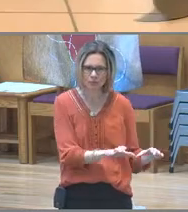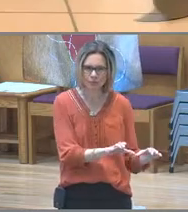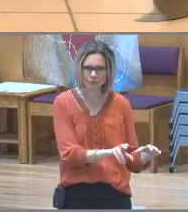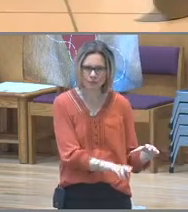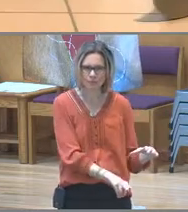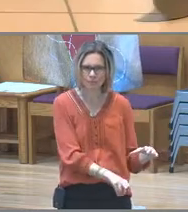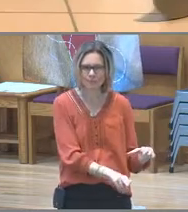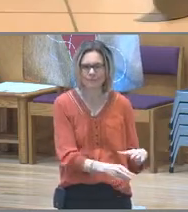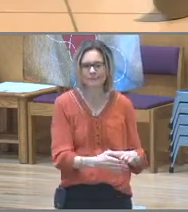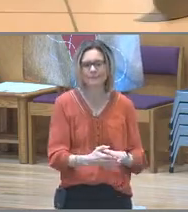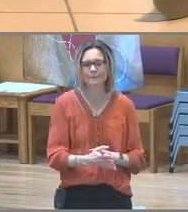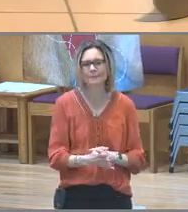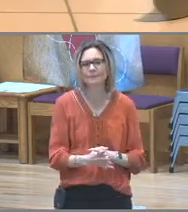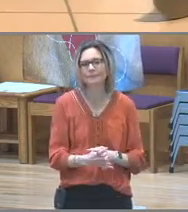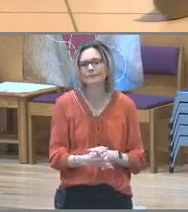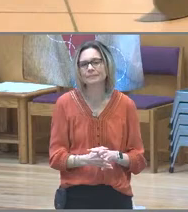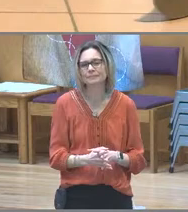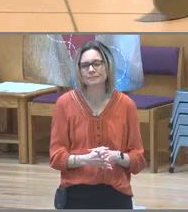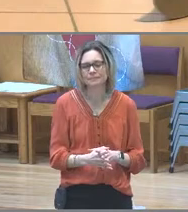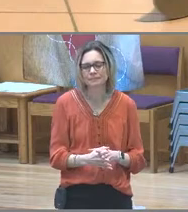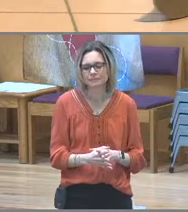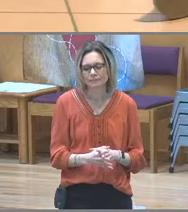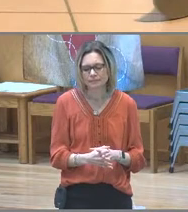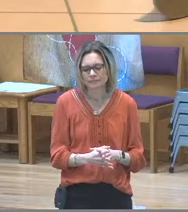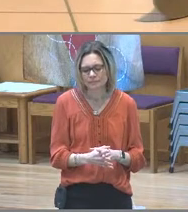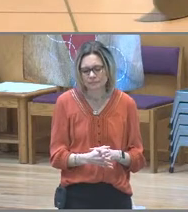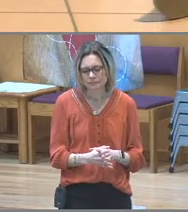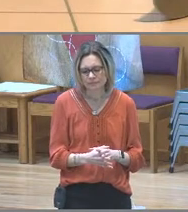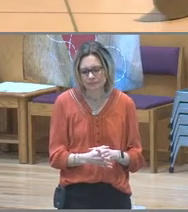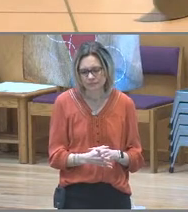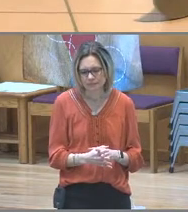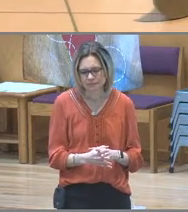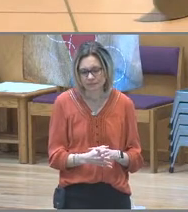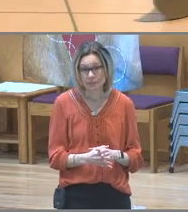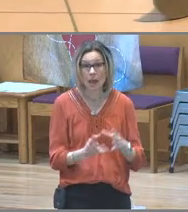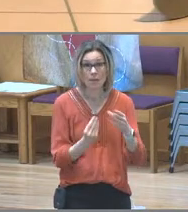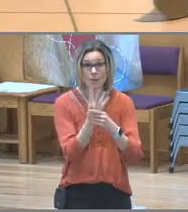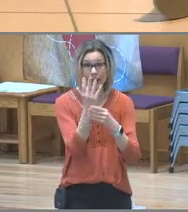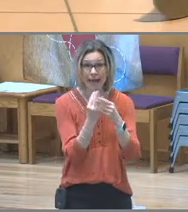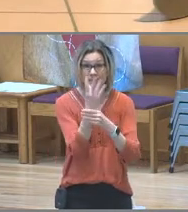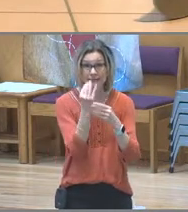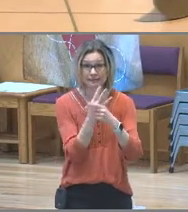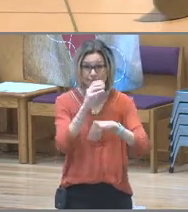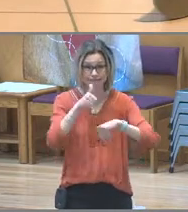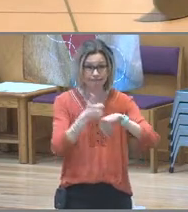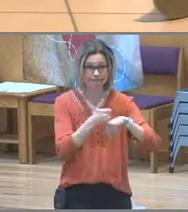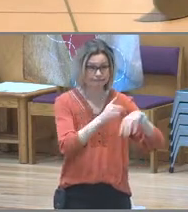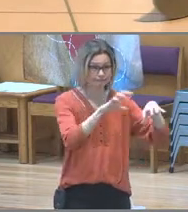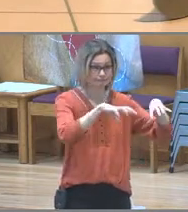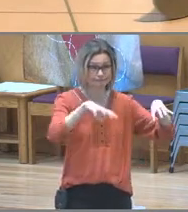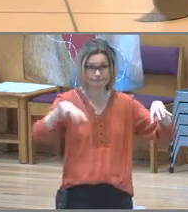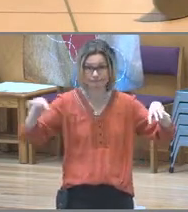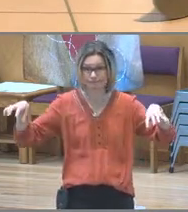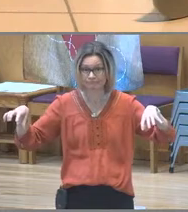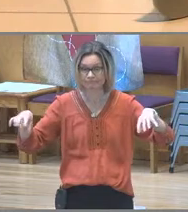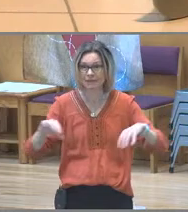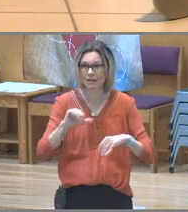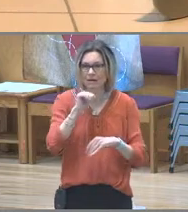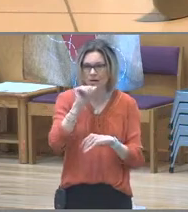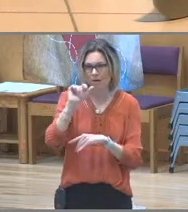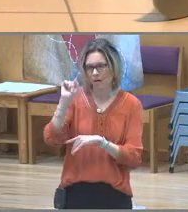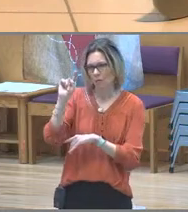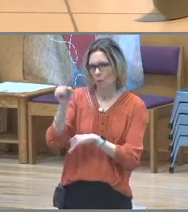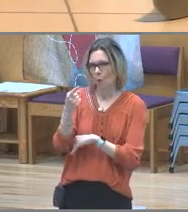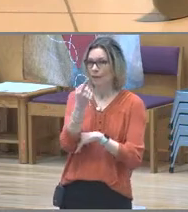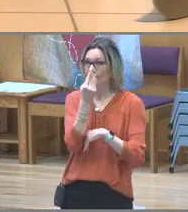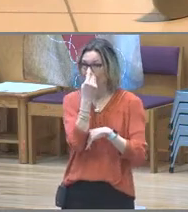Mm-hmm. There is a lot of plants. That's right. There is a lot of plants. And not all of them are flowers,